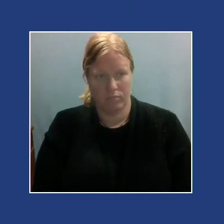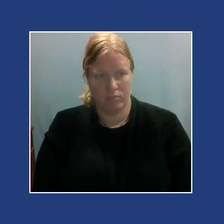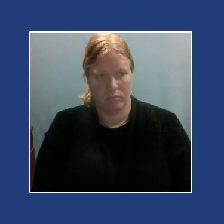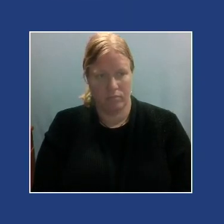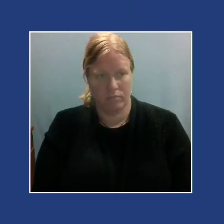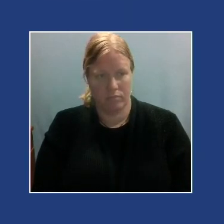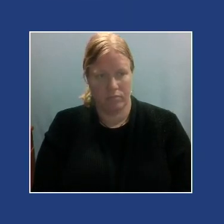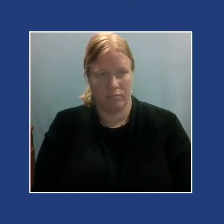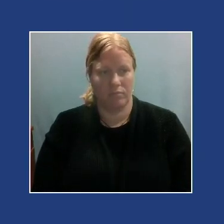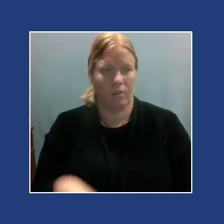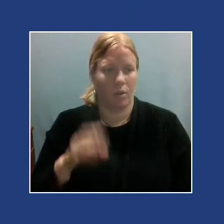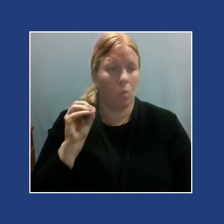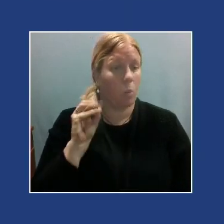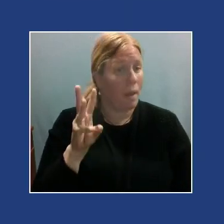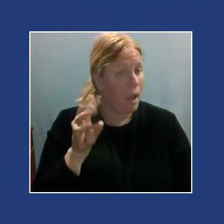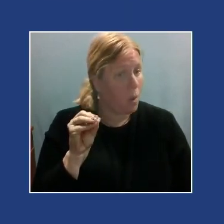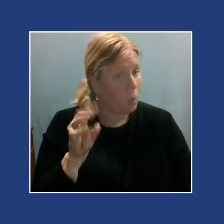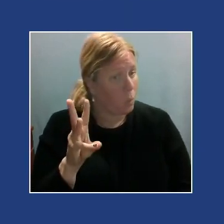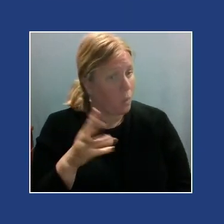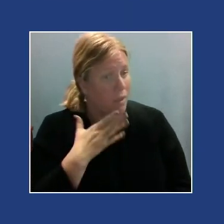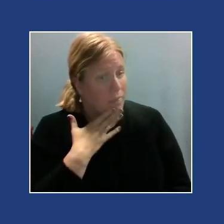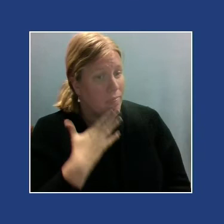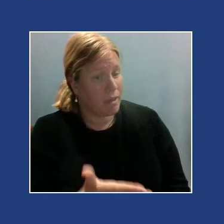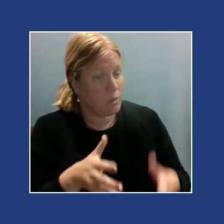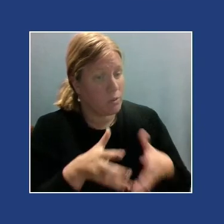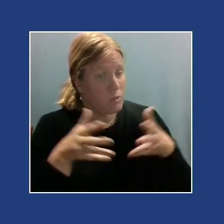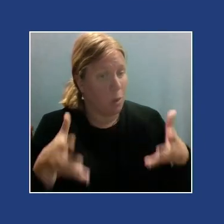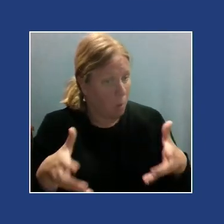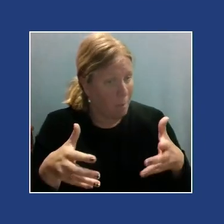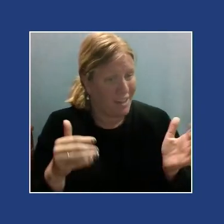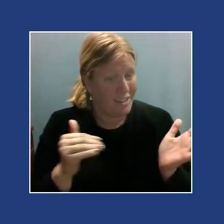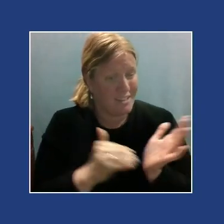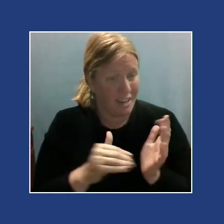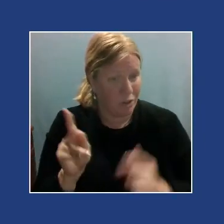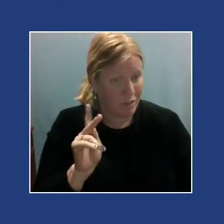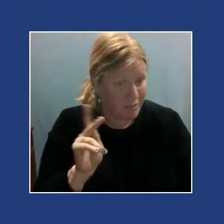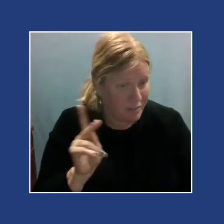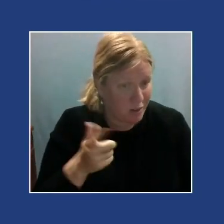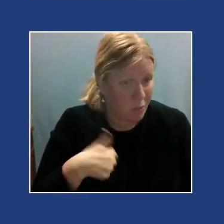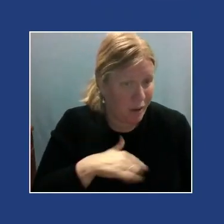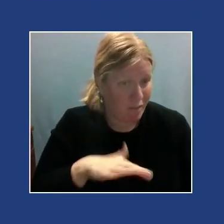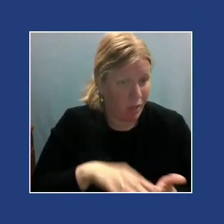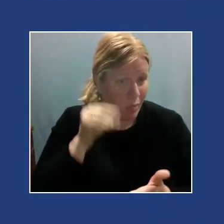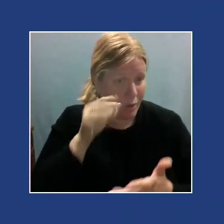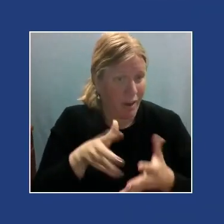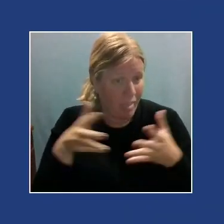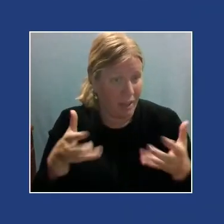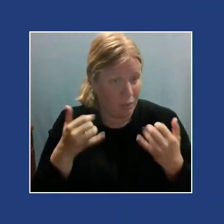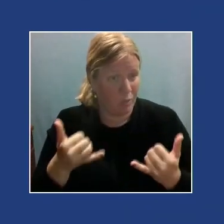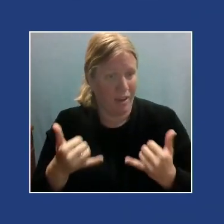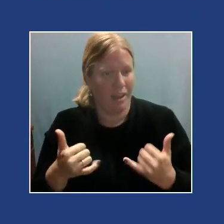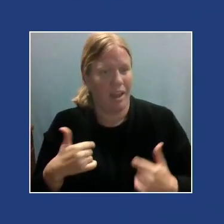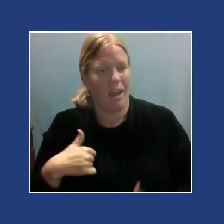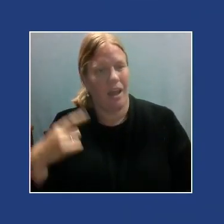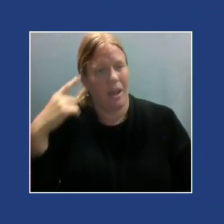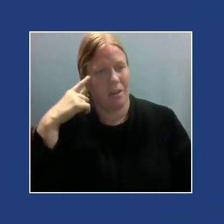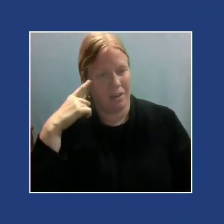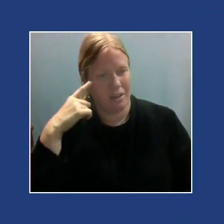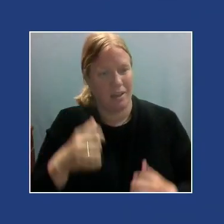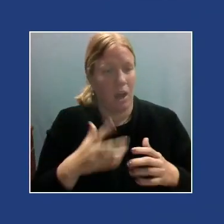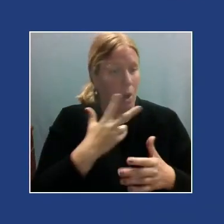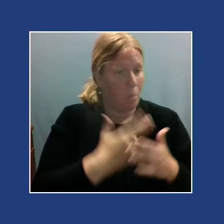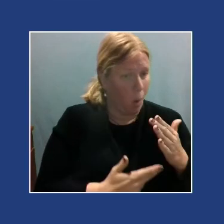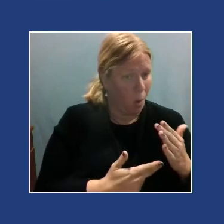Wow. Thank you so much, Dr. Kuroglian. We have all learned a tremendous amount from you today. I'm thinking both as a clinician and as